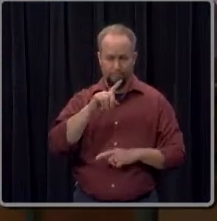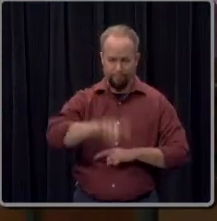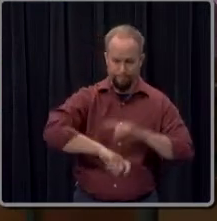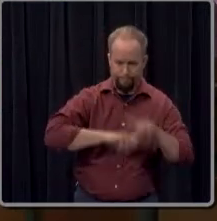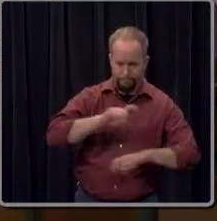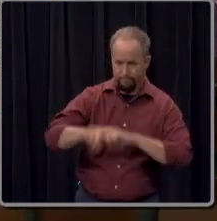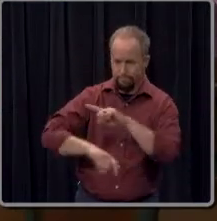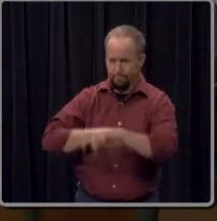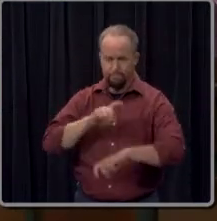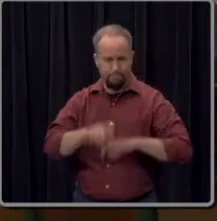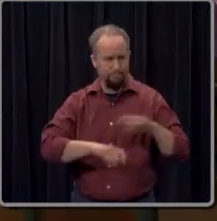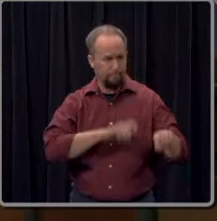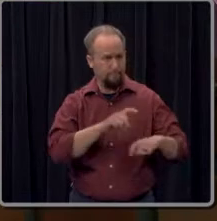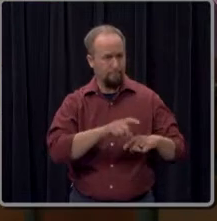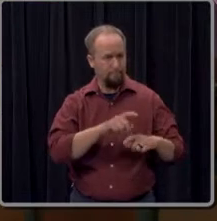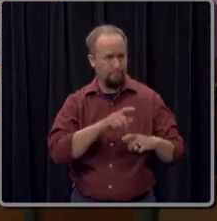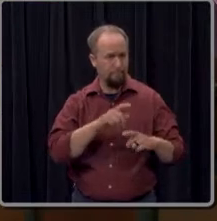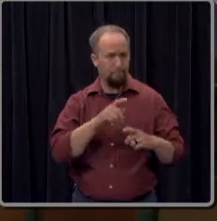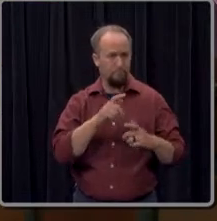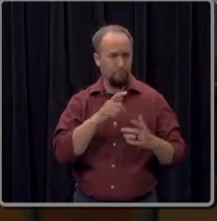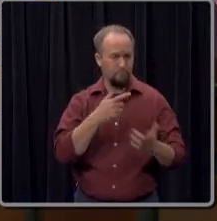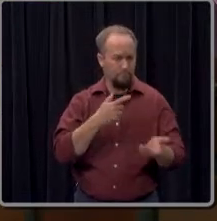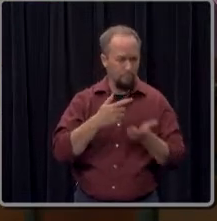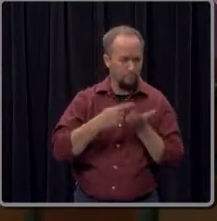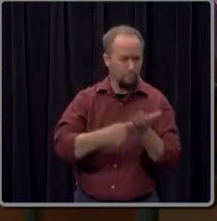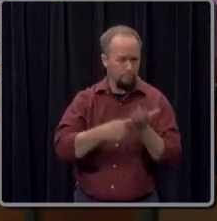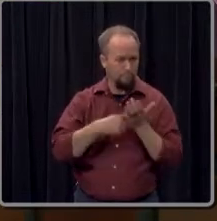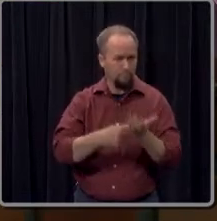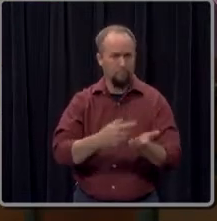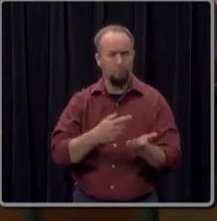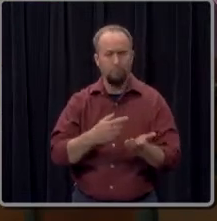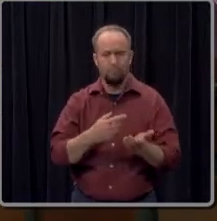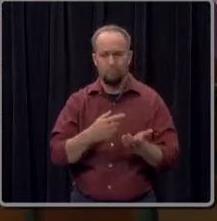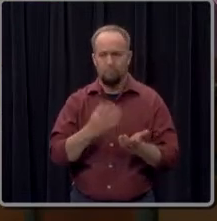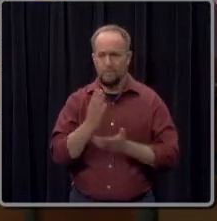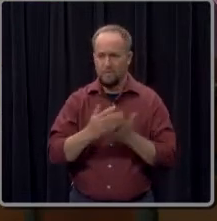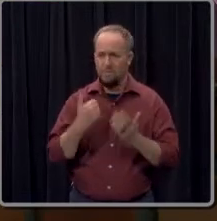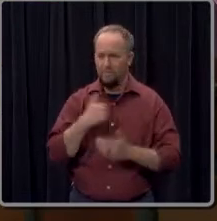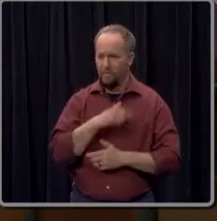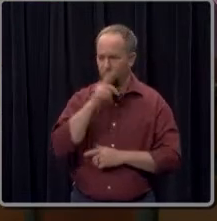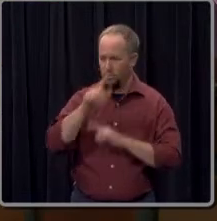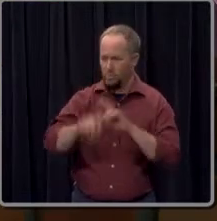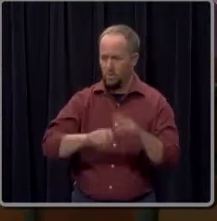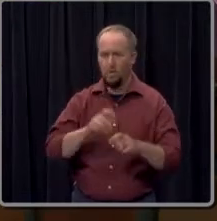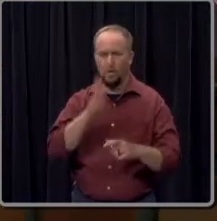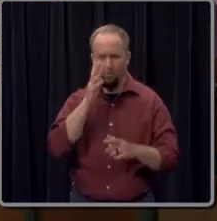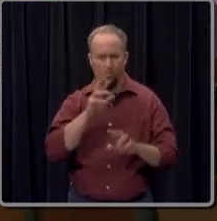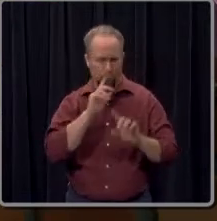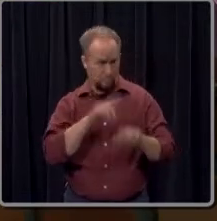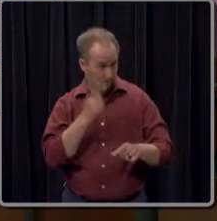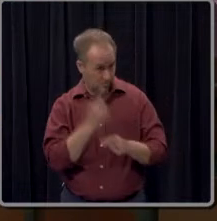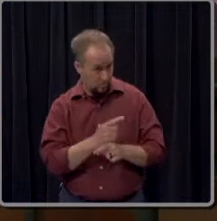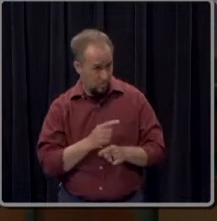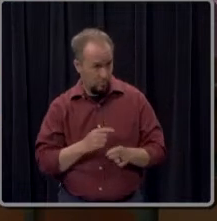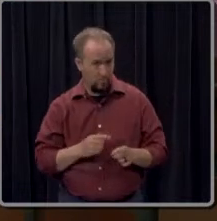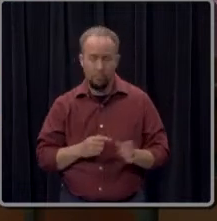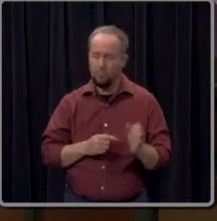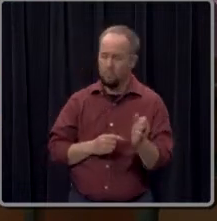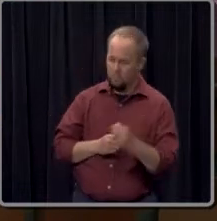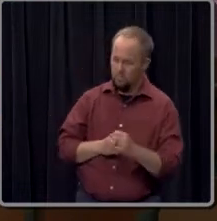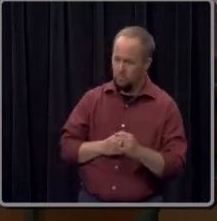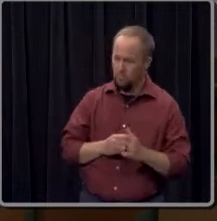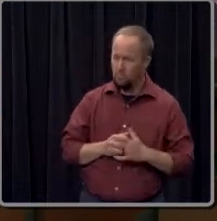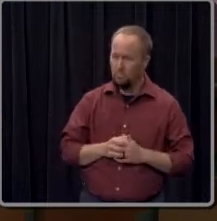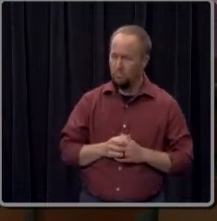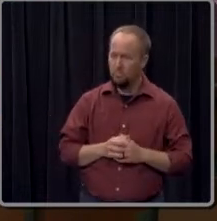a bi-directional conversation where some of us will ask questions and they will respond. Is that correct? Yeah,